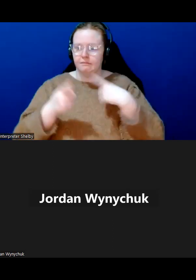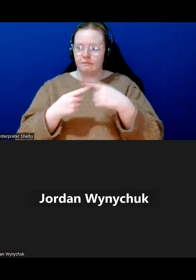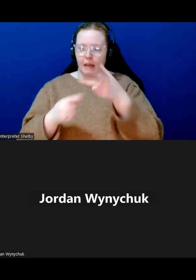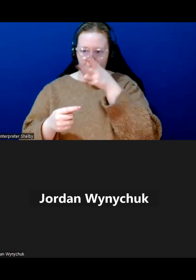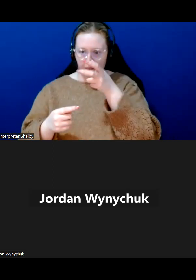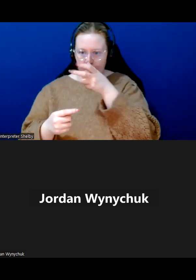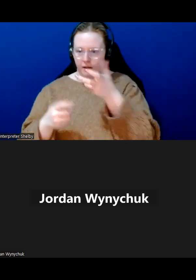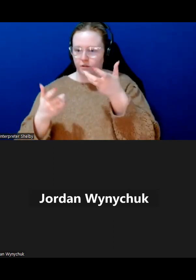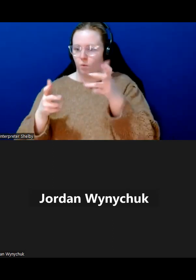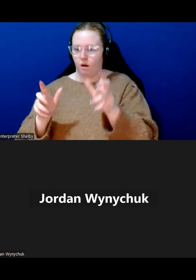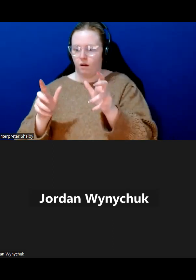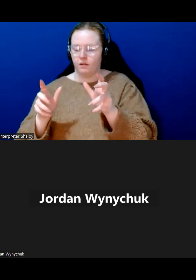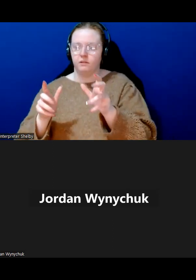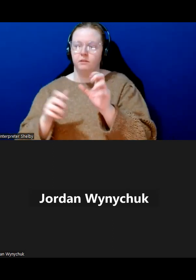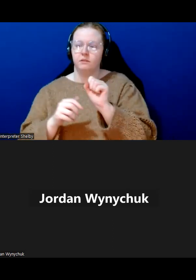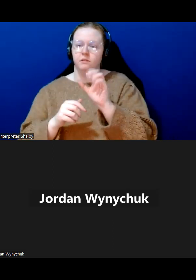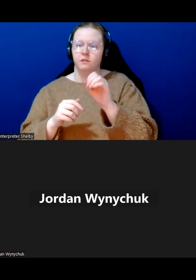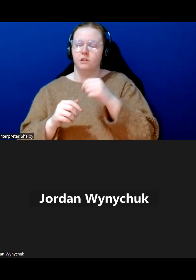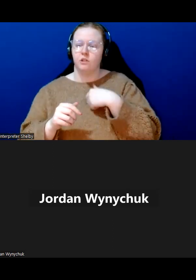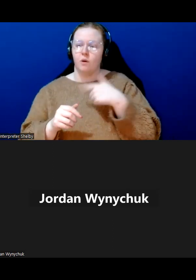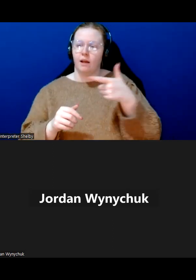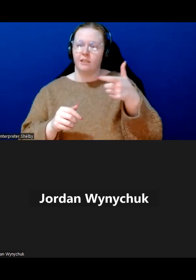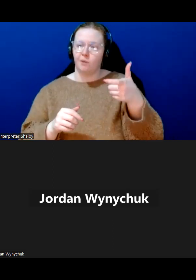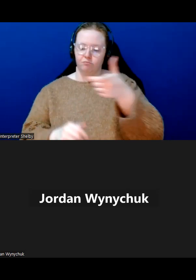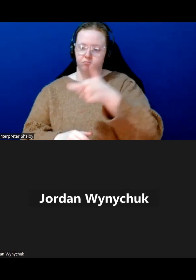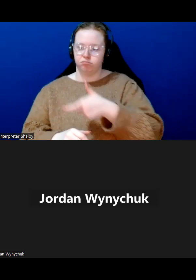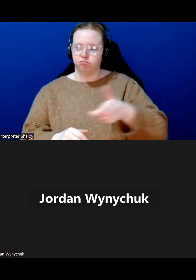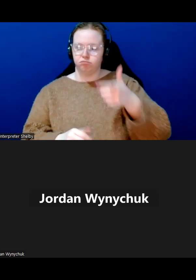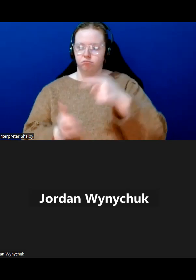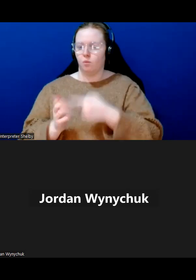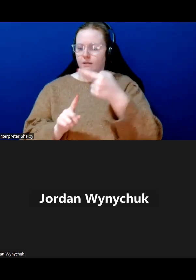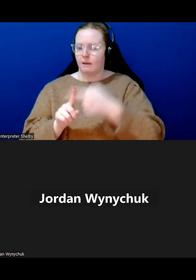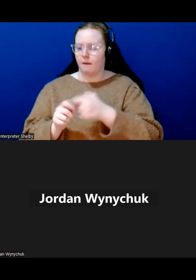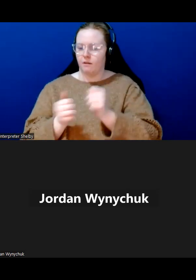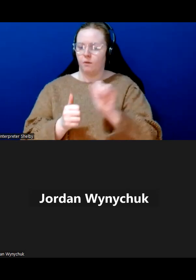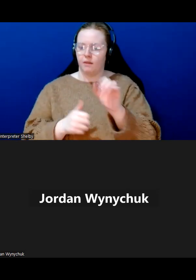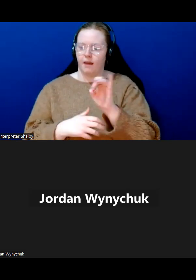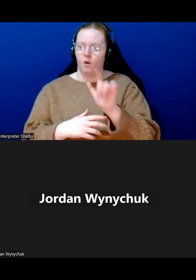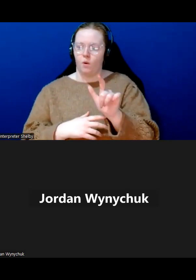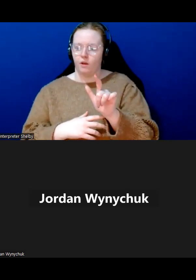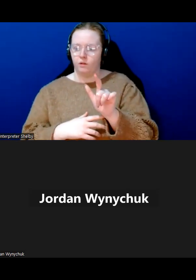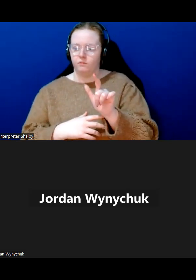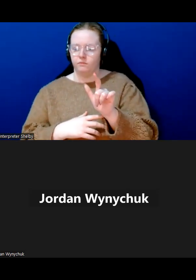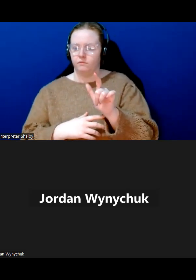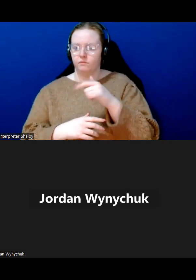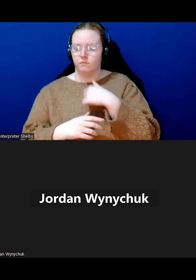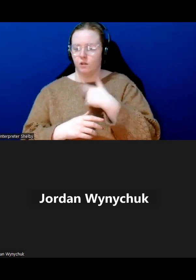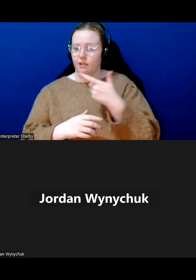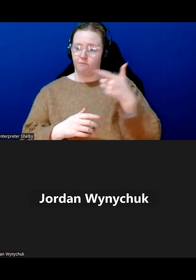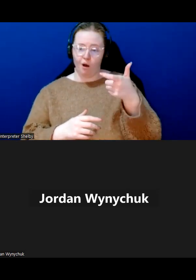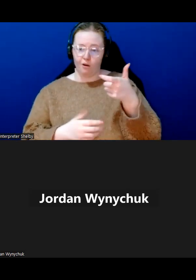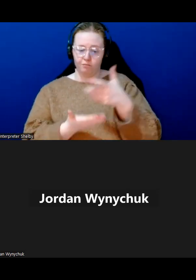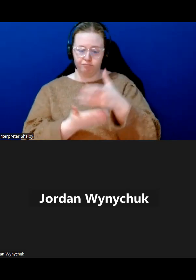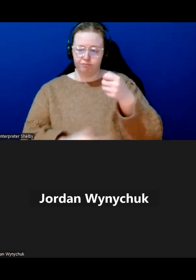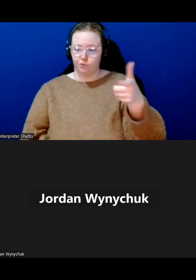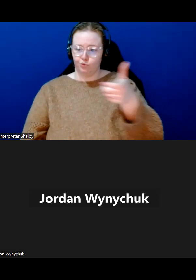my collection. So I actually spray them down probably once a month with neem oil. So I just put it into my into a spray bottle and I have it